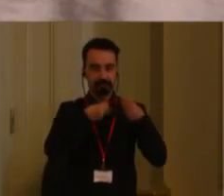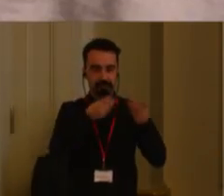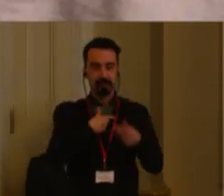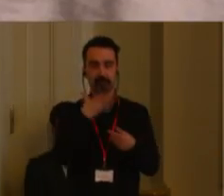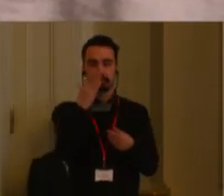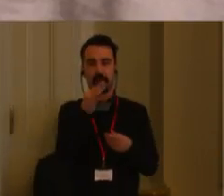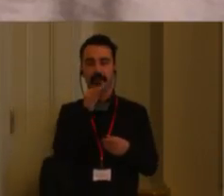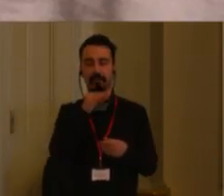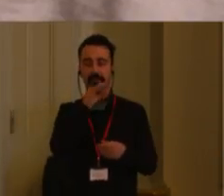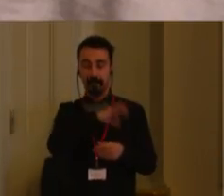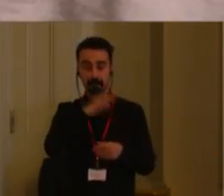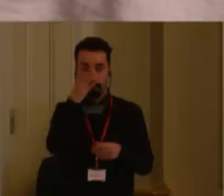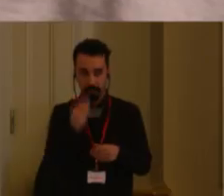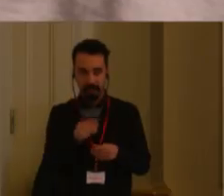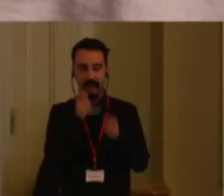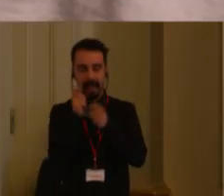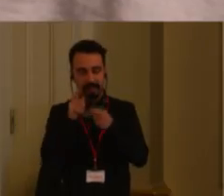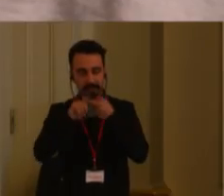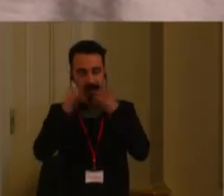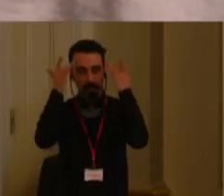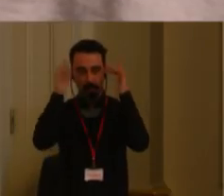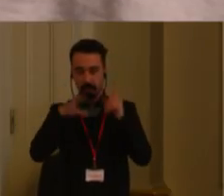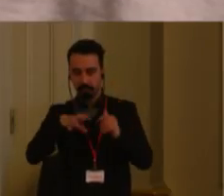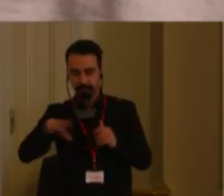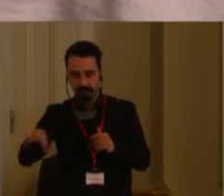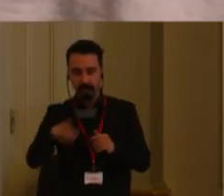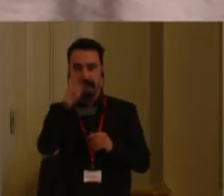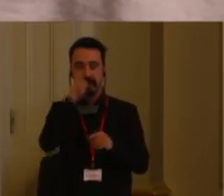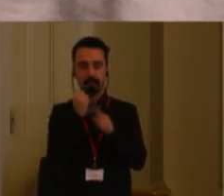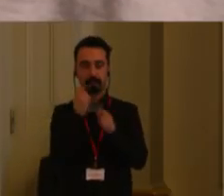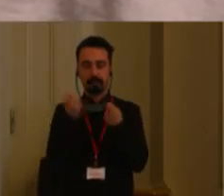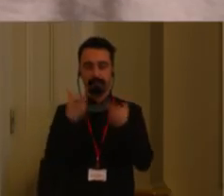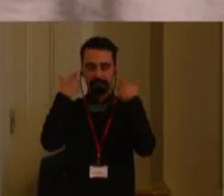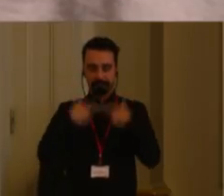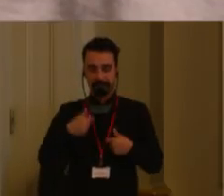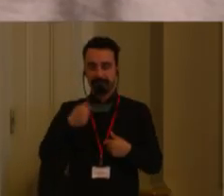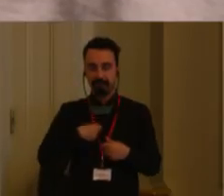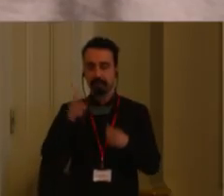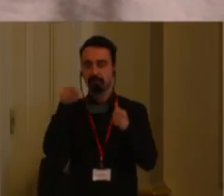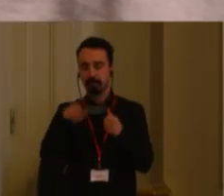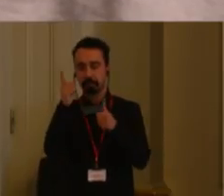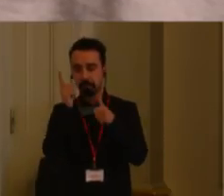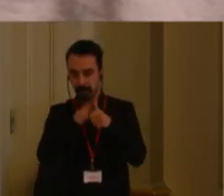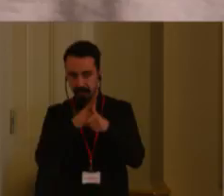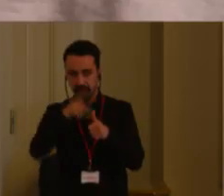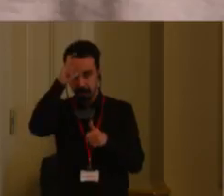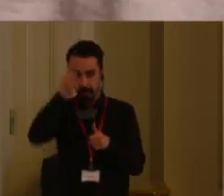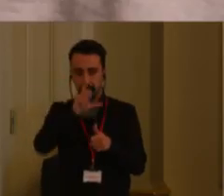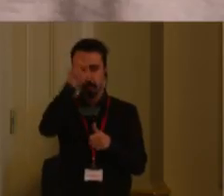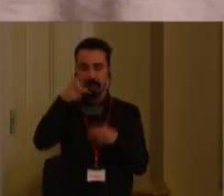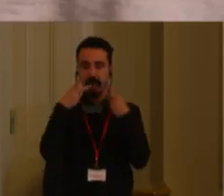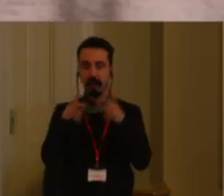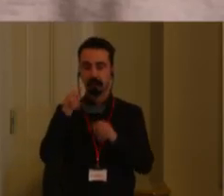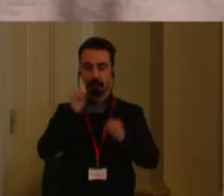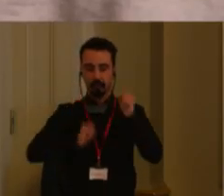in educational and cultural initiatives, including the creation of Turkey's Open University,